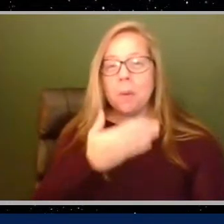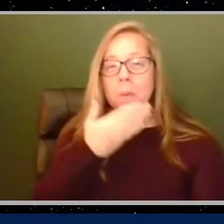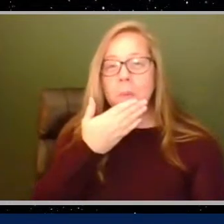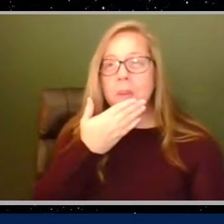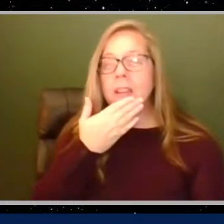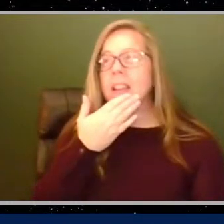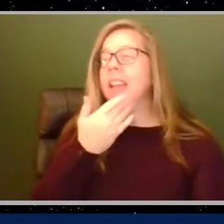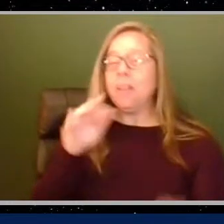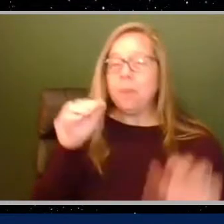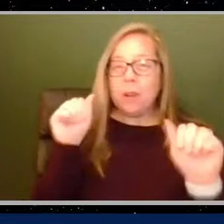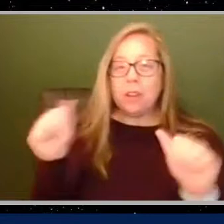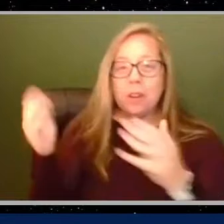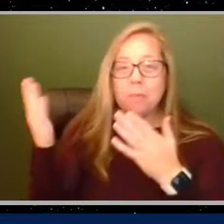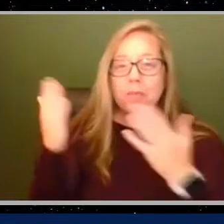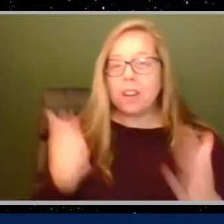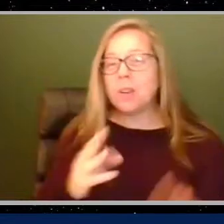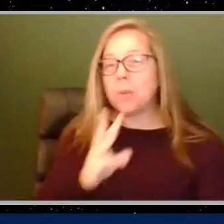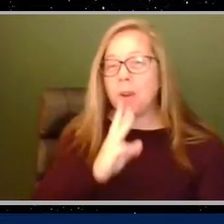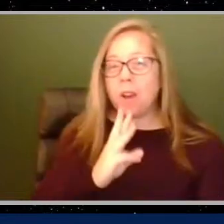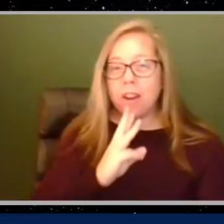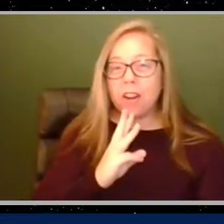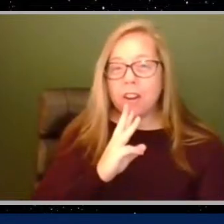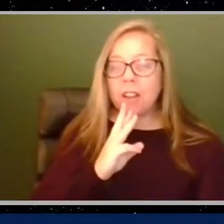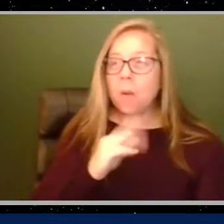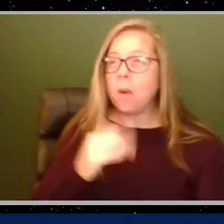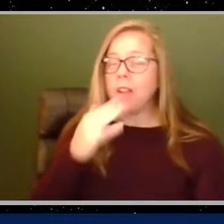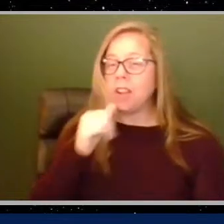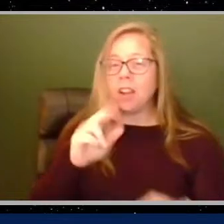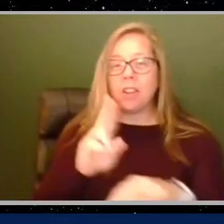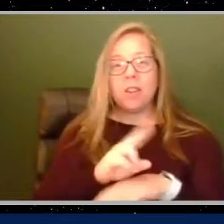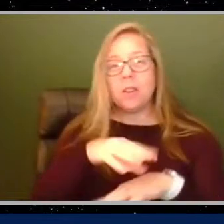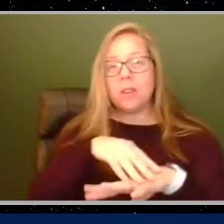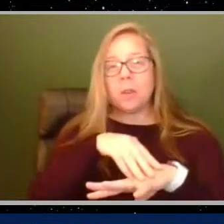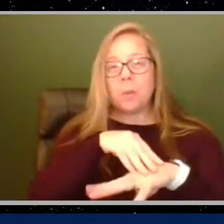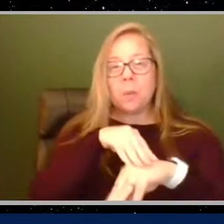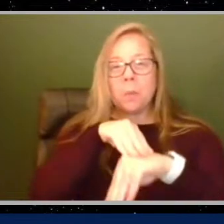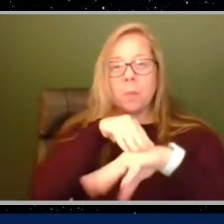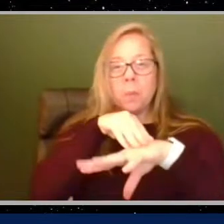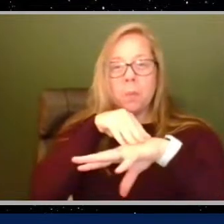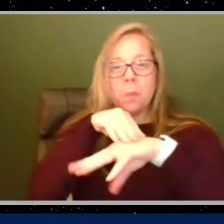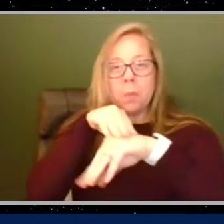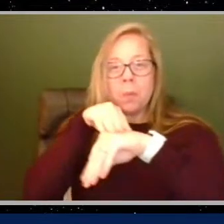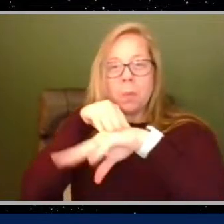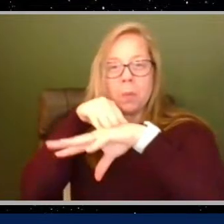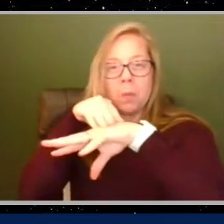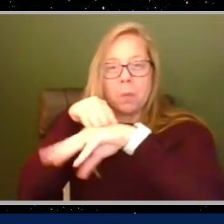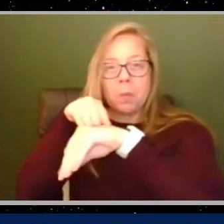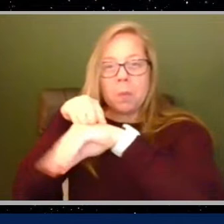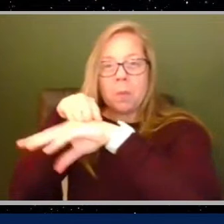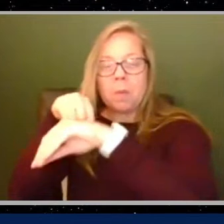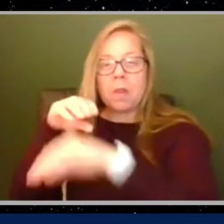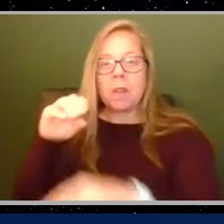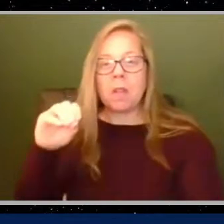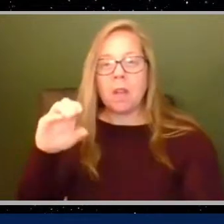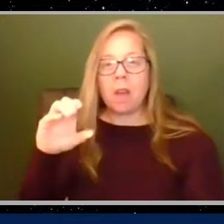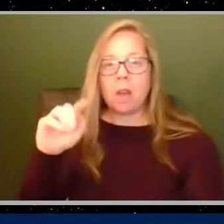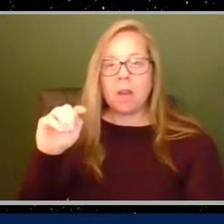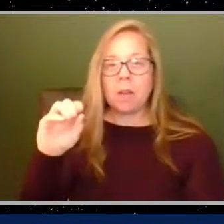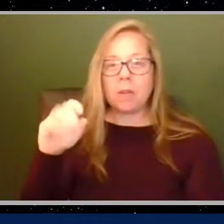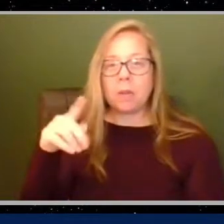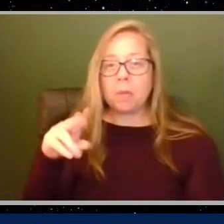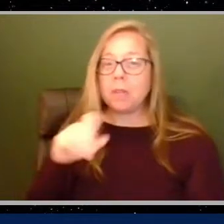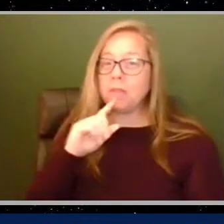be amazing. Oh, okay. That sounds pretty useful for doing experiments. Right? And they're really smart. They are smart as well.